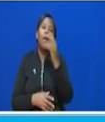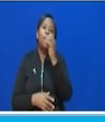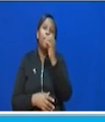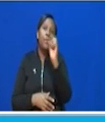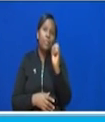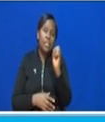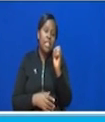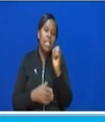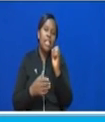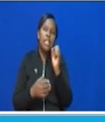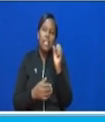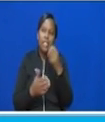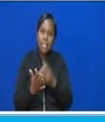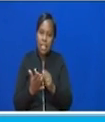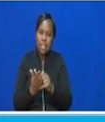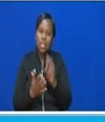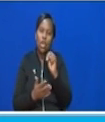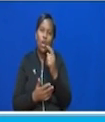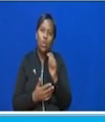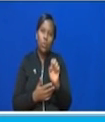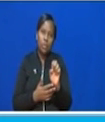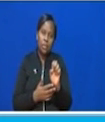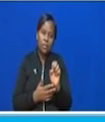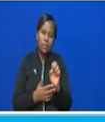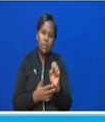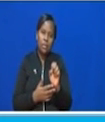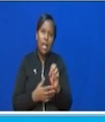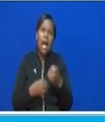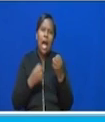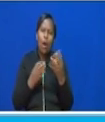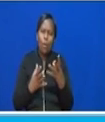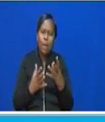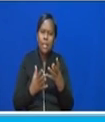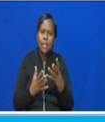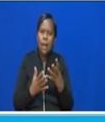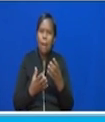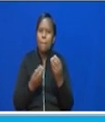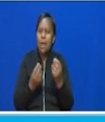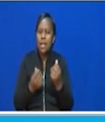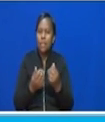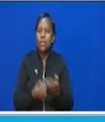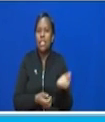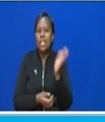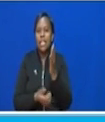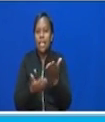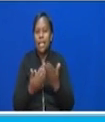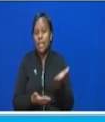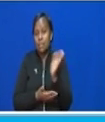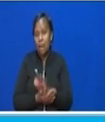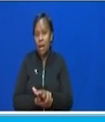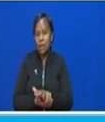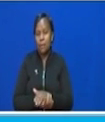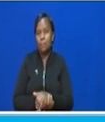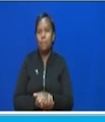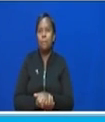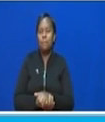a 50 shilling note. How much balance did he get?